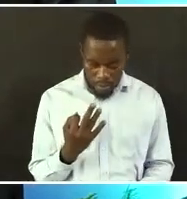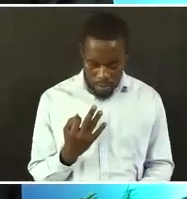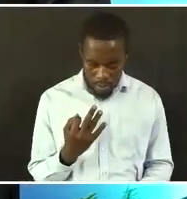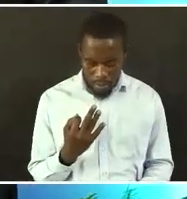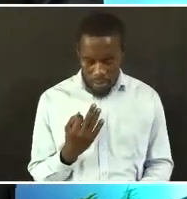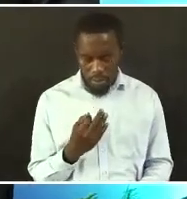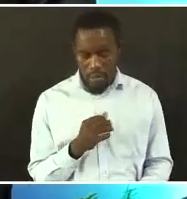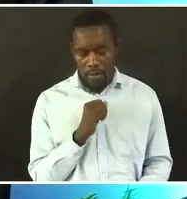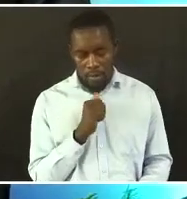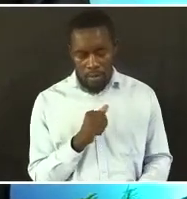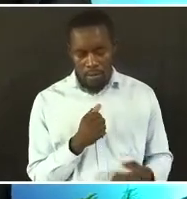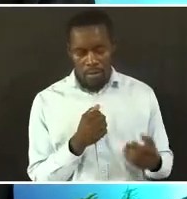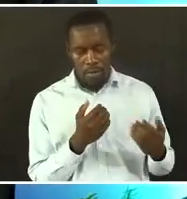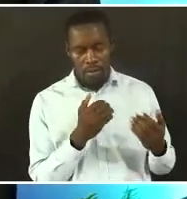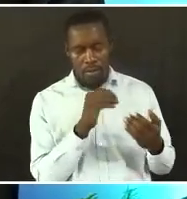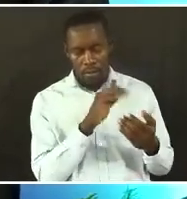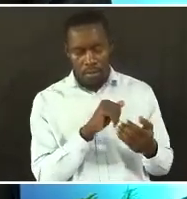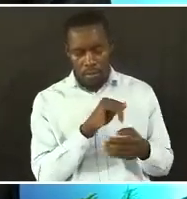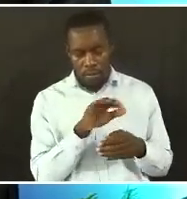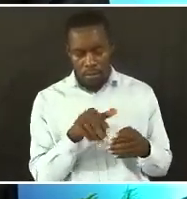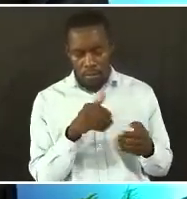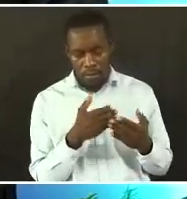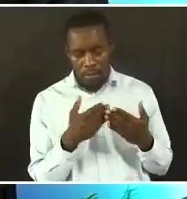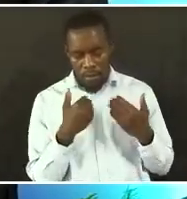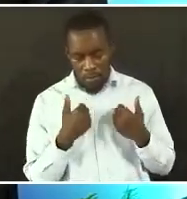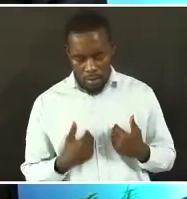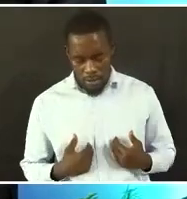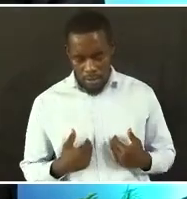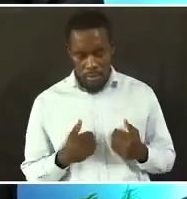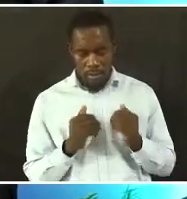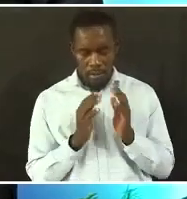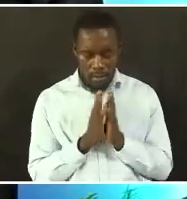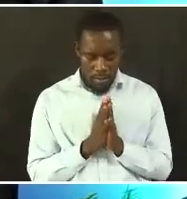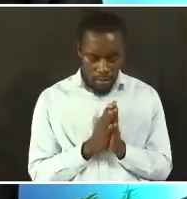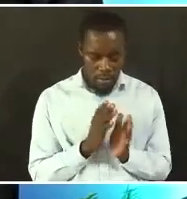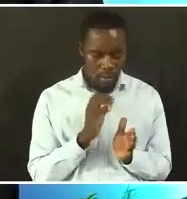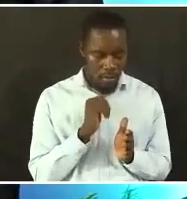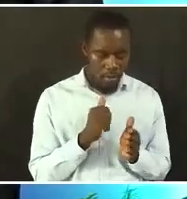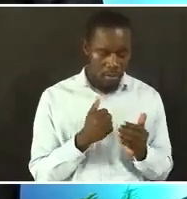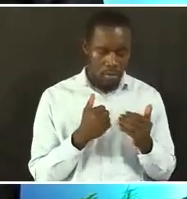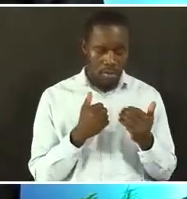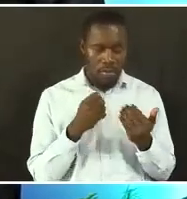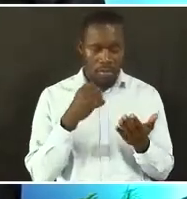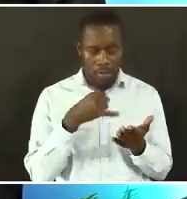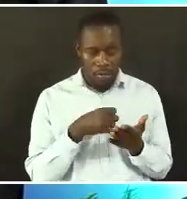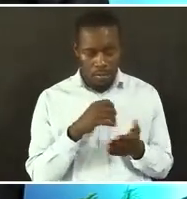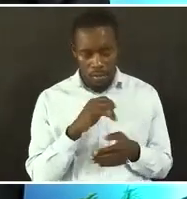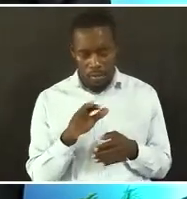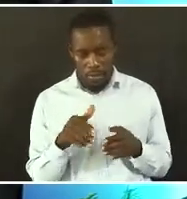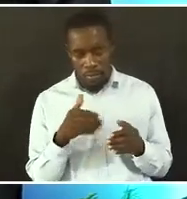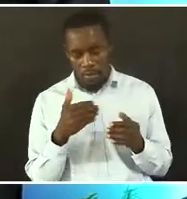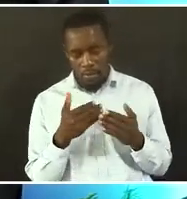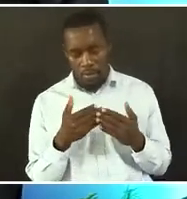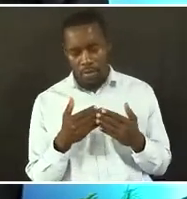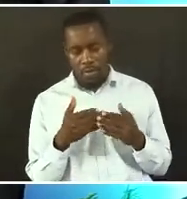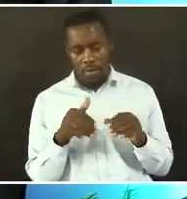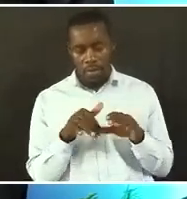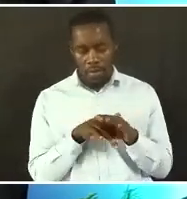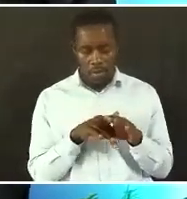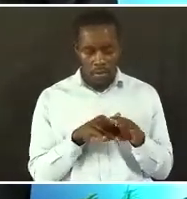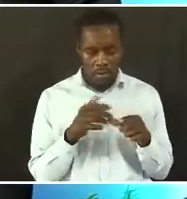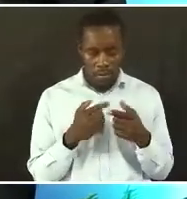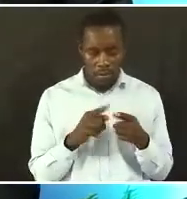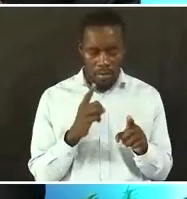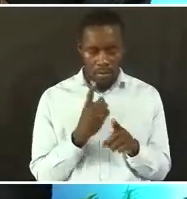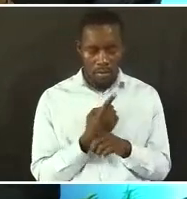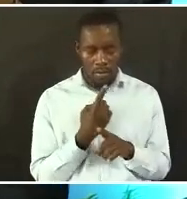are not calling everyone to give in kind, but we are saying everyone according to their several abilities, allow them to